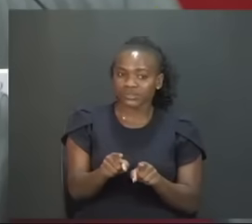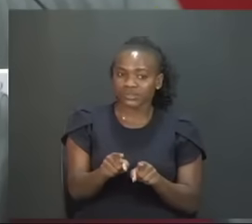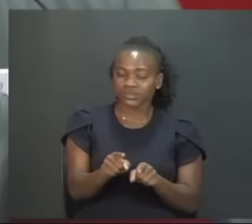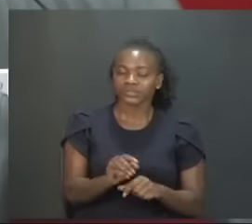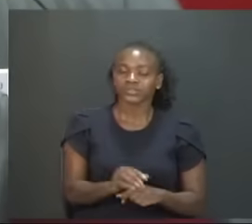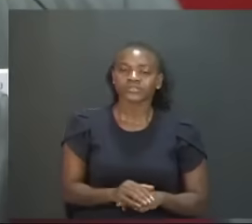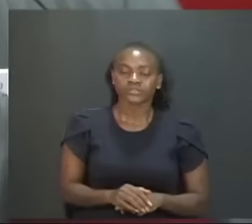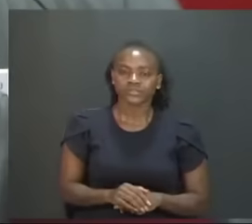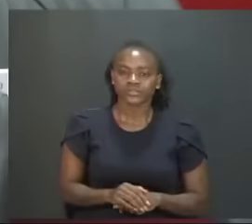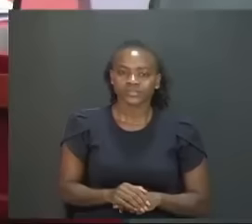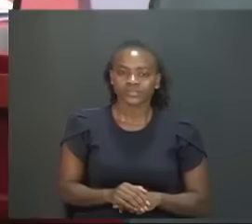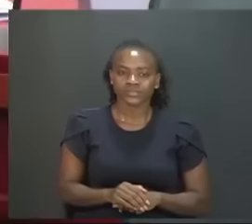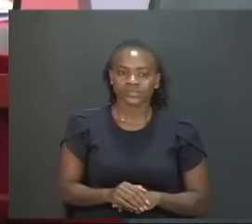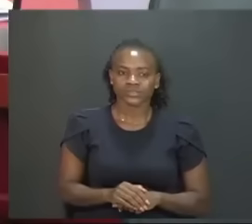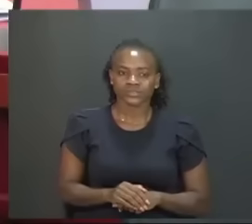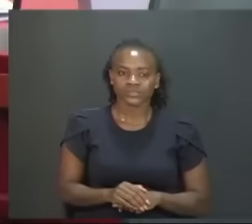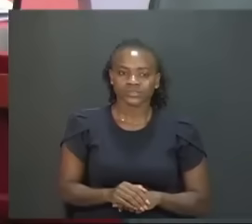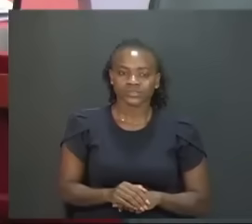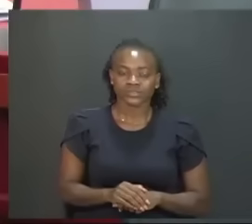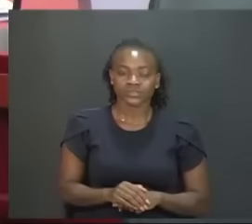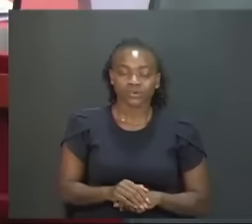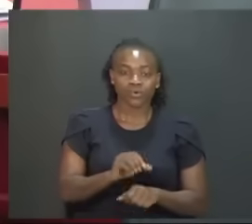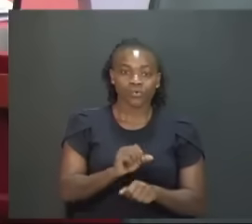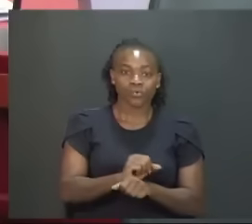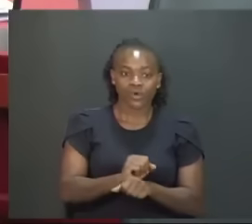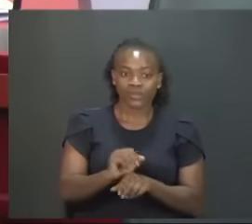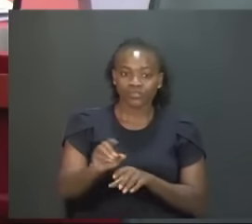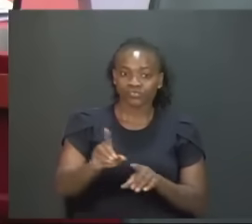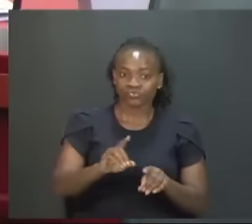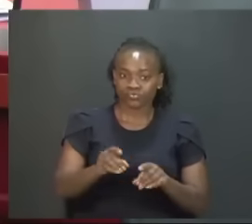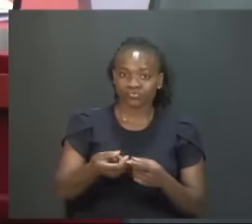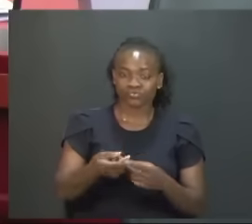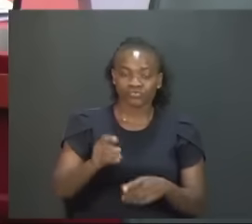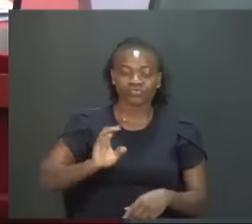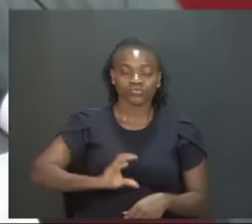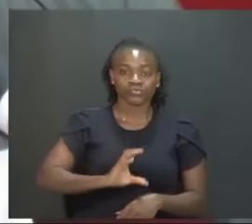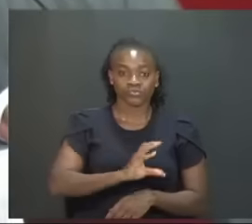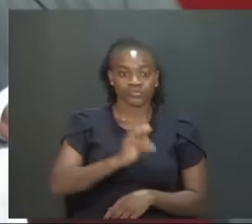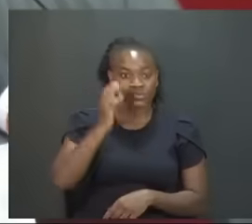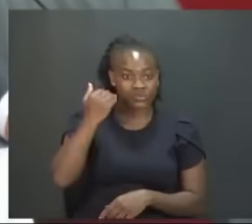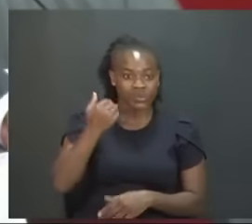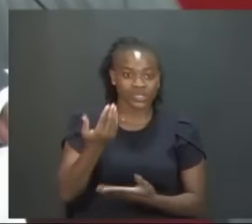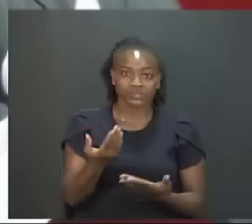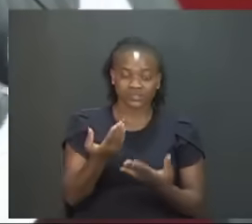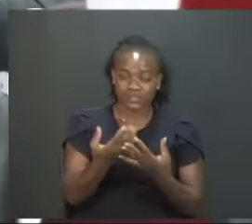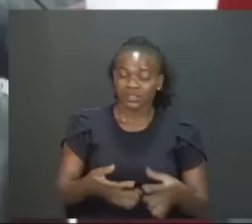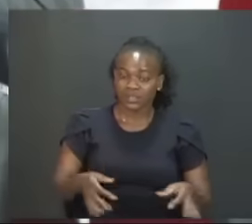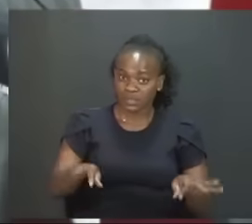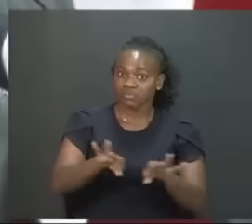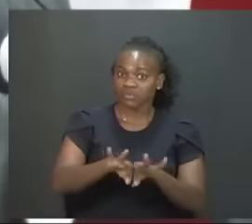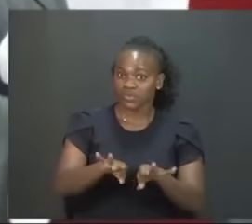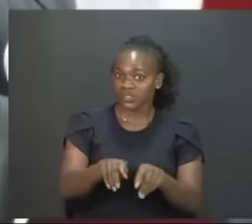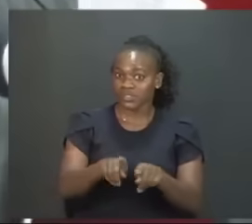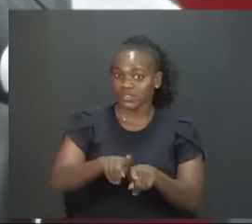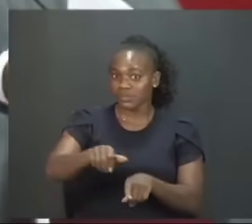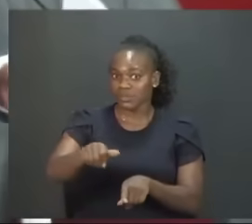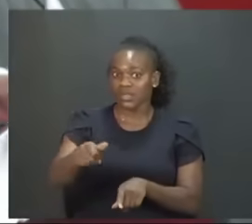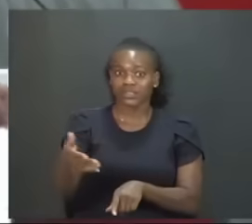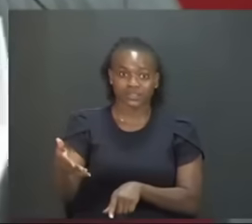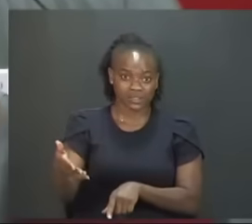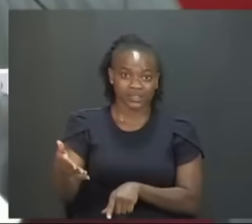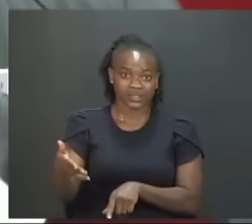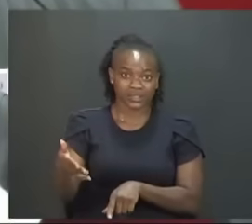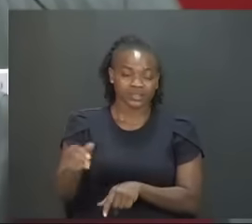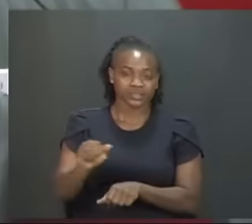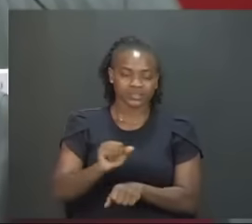exercise will be done. When is the referral going to be taken by the committee? Because it's as important as any other, if not very, very important. So I